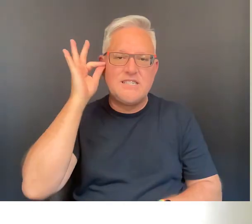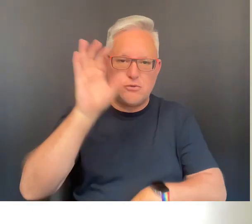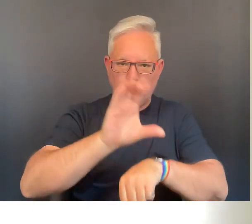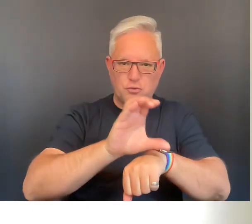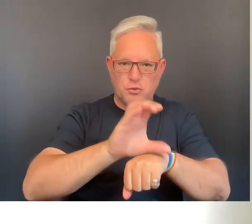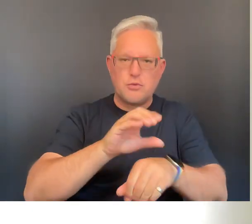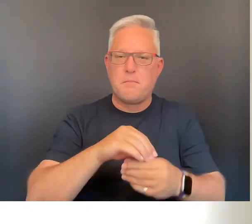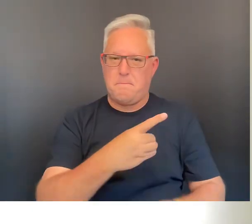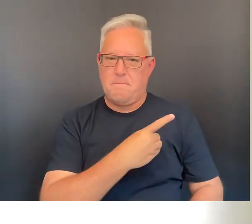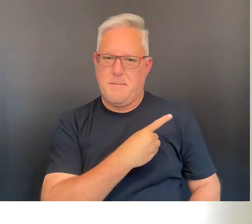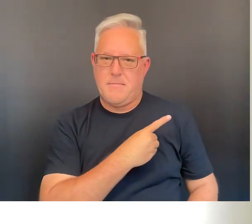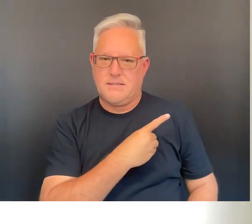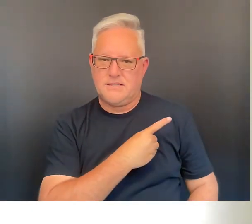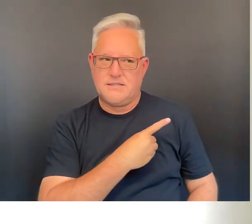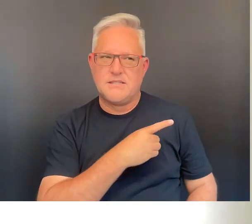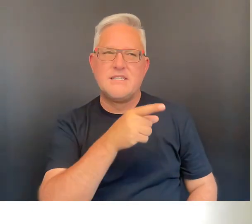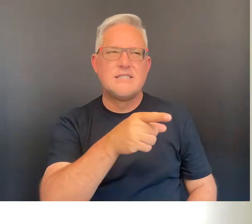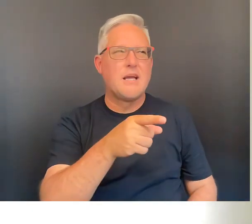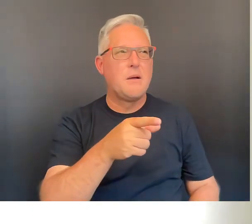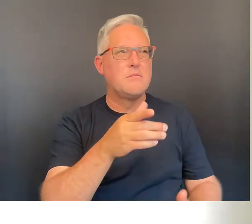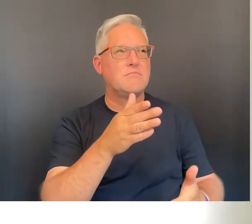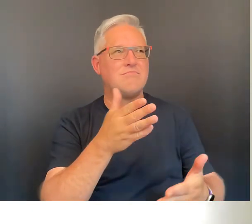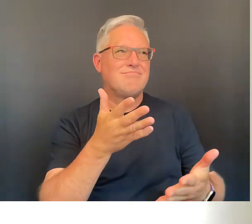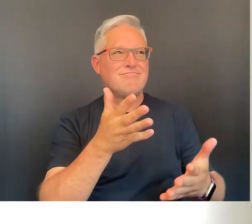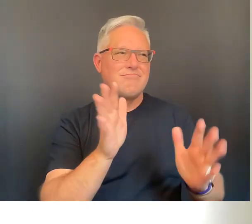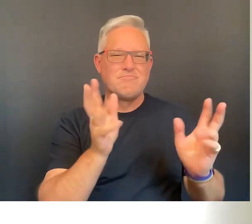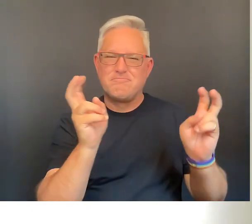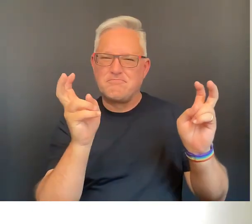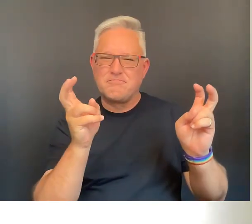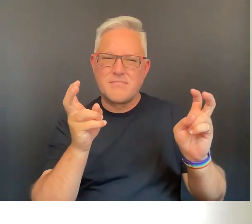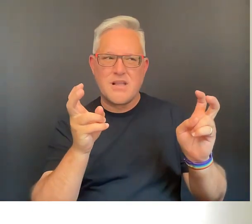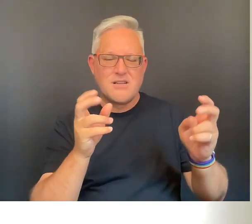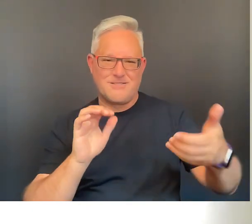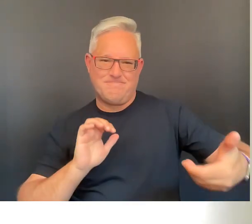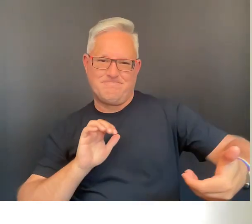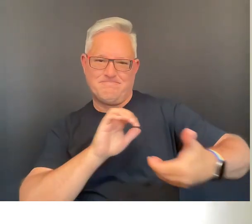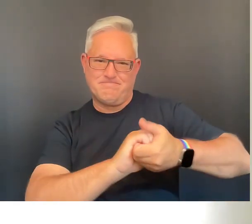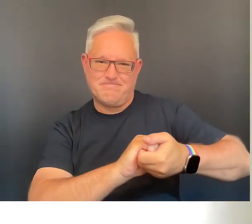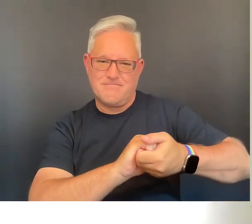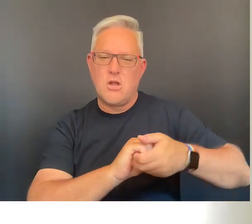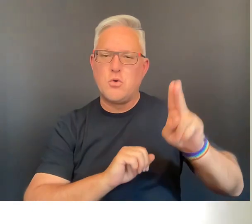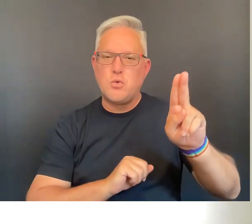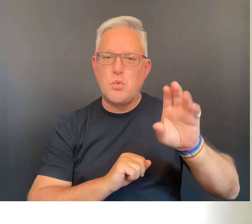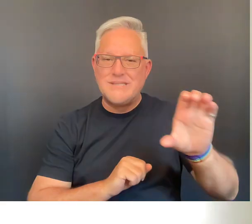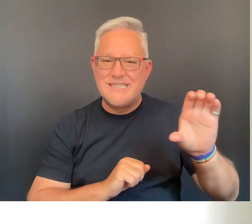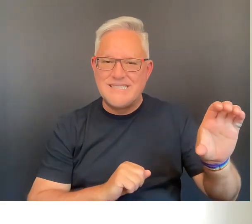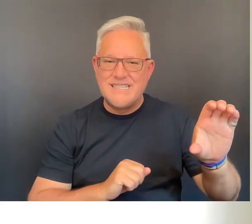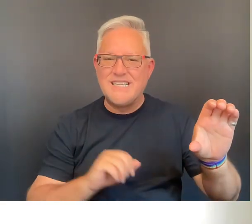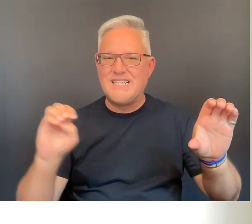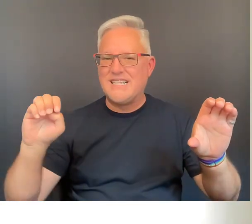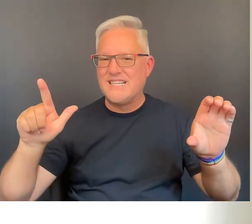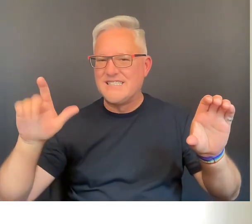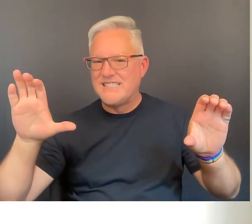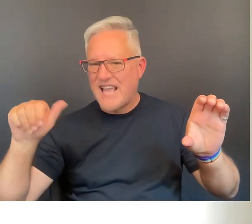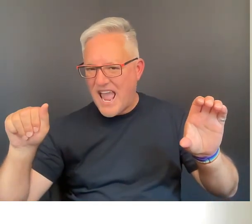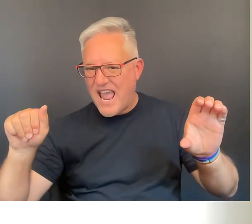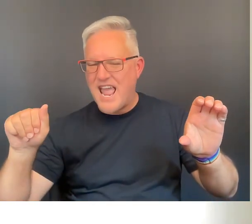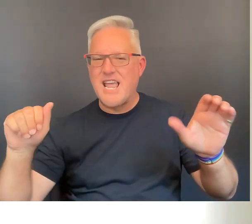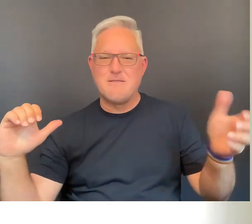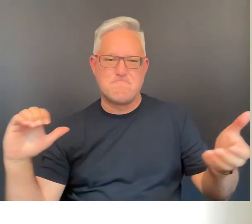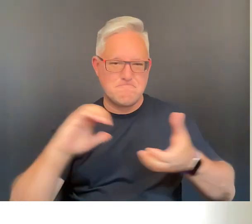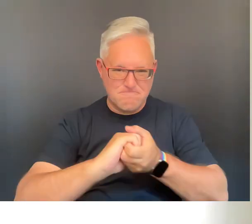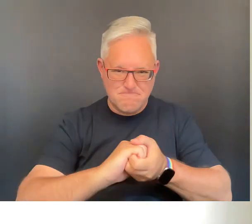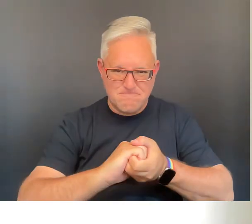in Minneapolis, which is a kind of a partnership that we have with the ELCA and the UCC and our communities